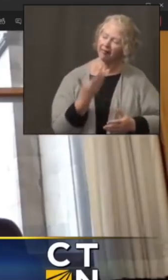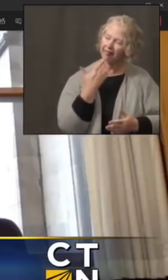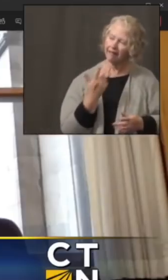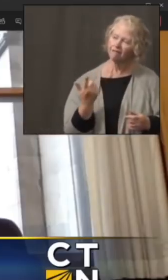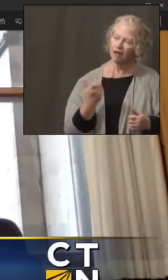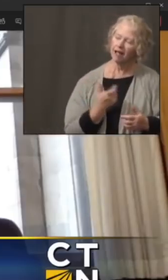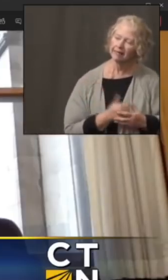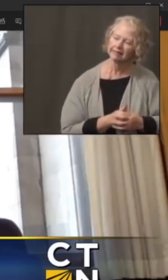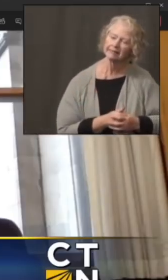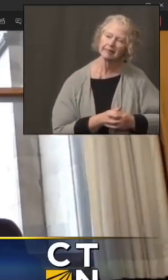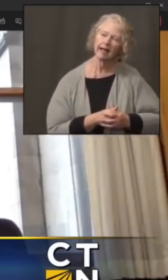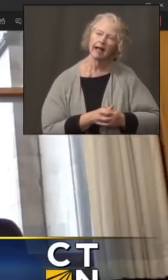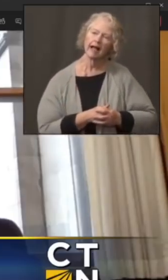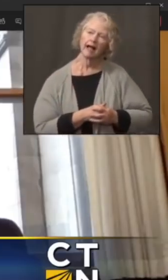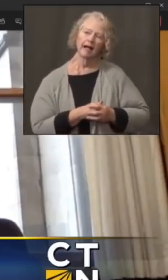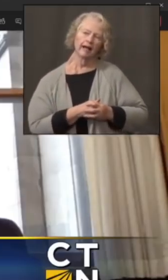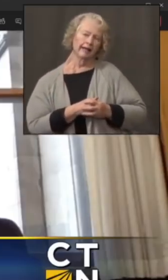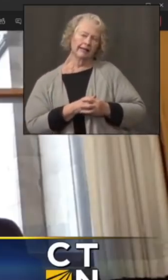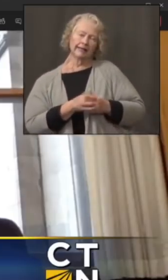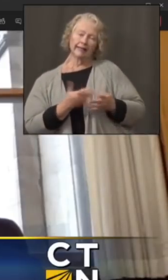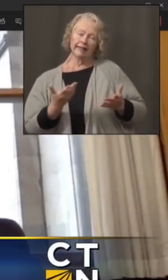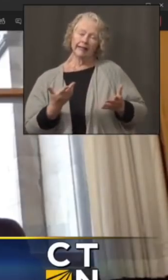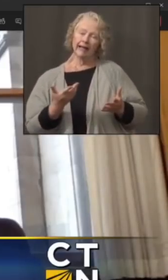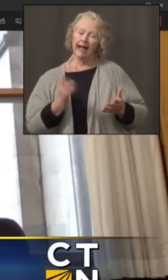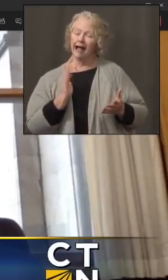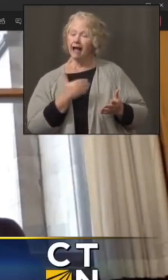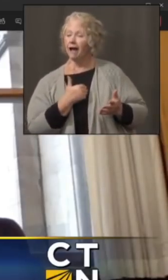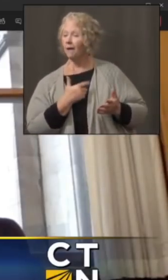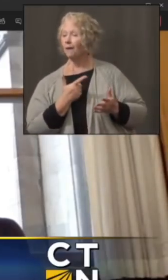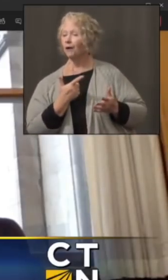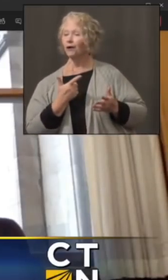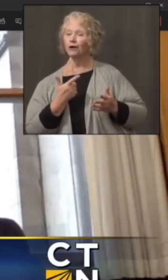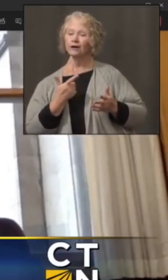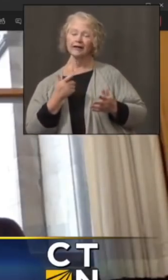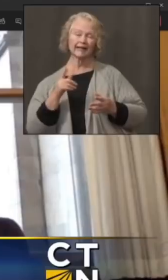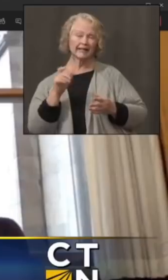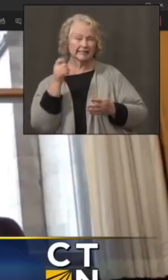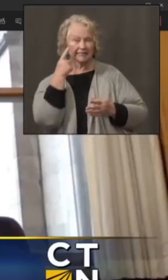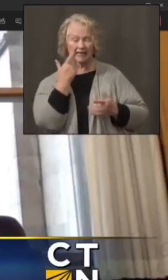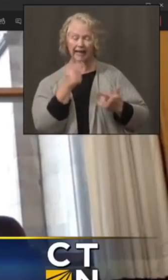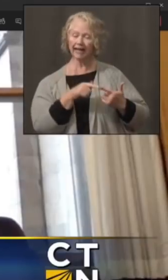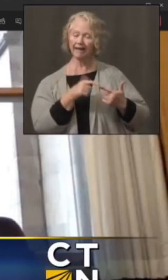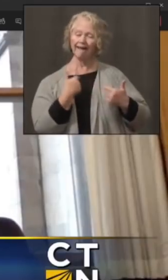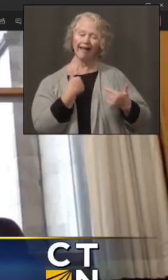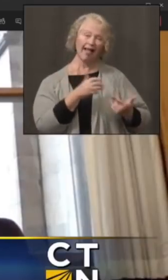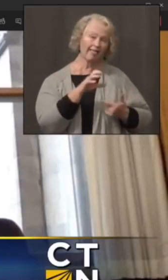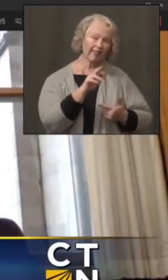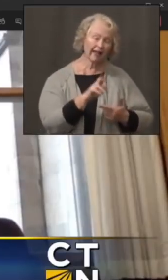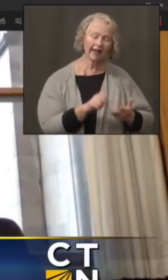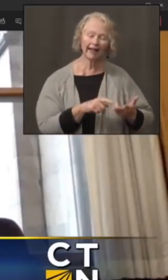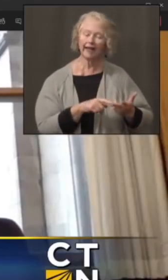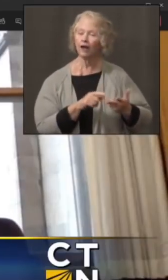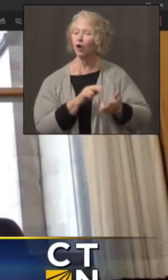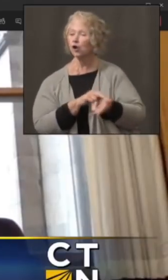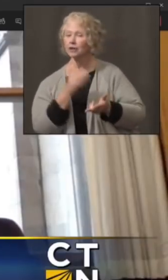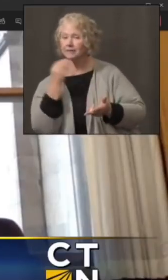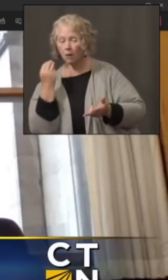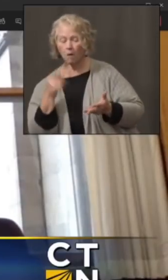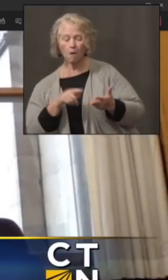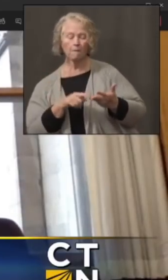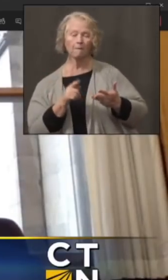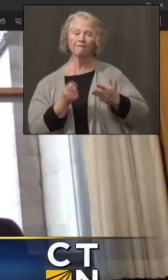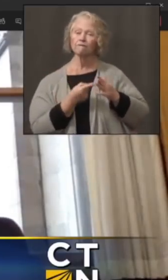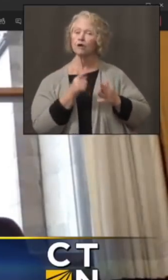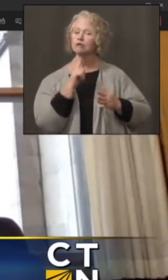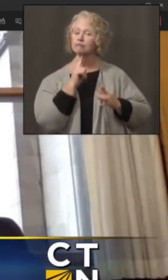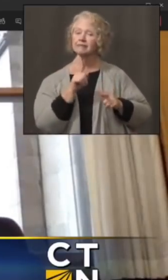I mean, I think whether it's our state workforce, whether it's the healthcare workers, nursing home workers, first responders, right?